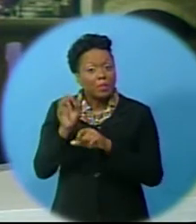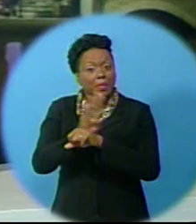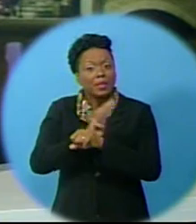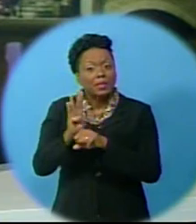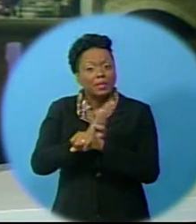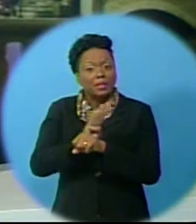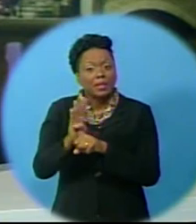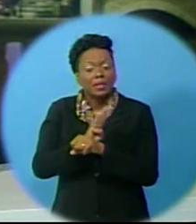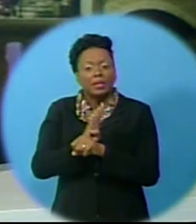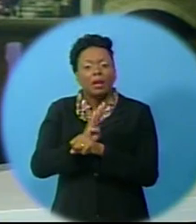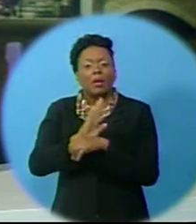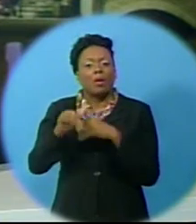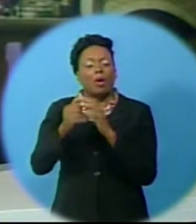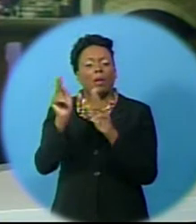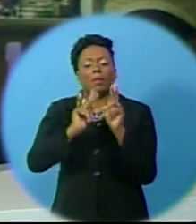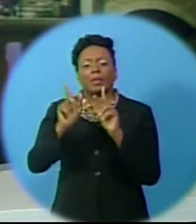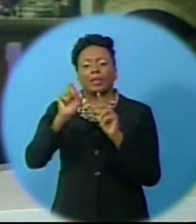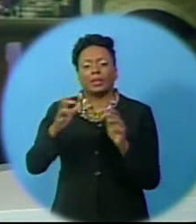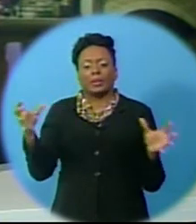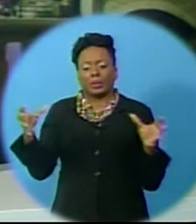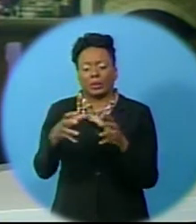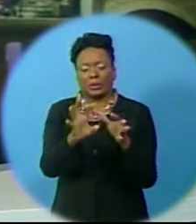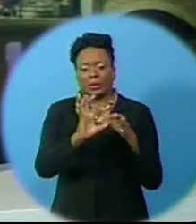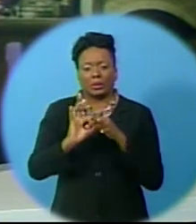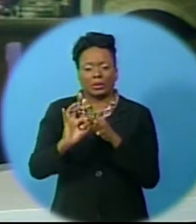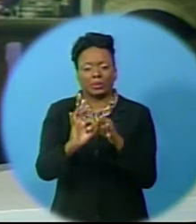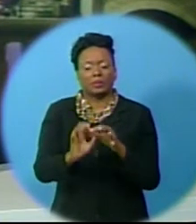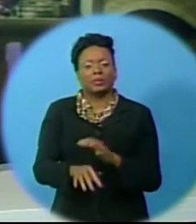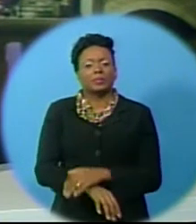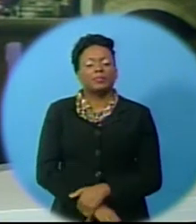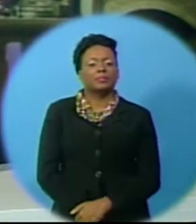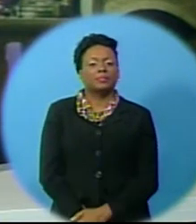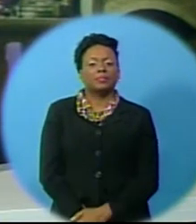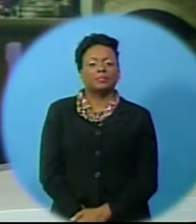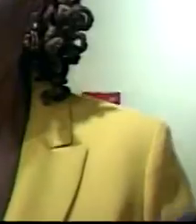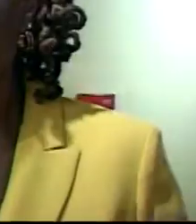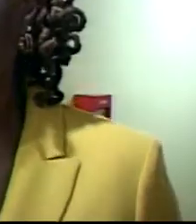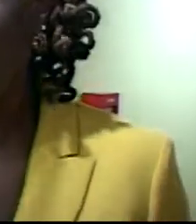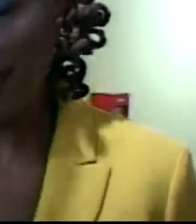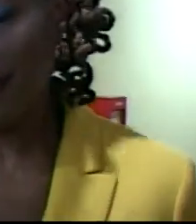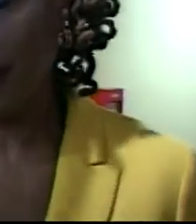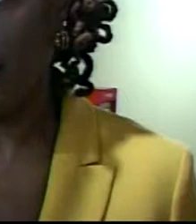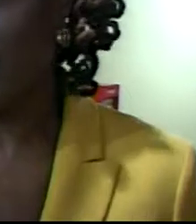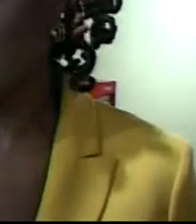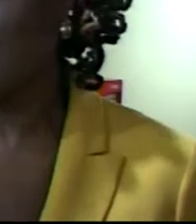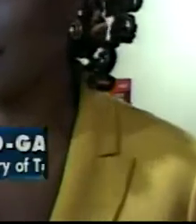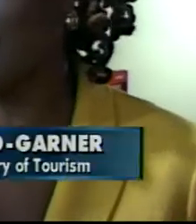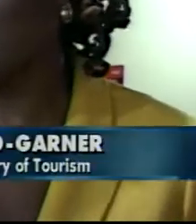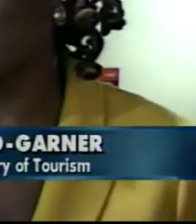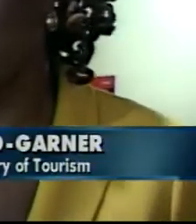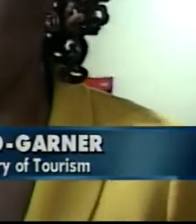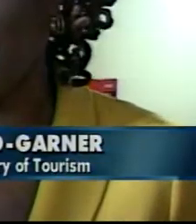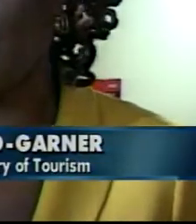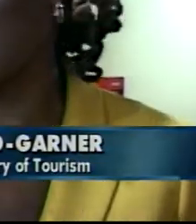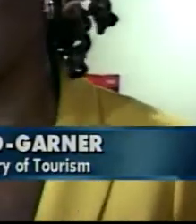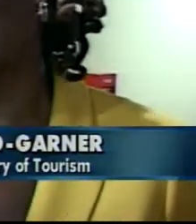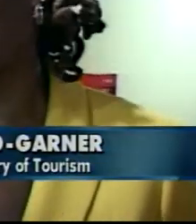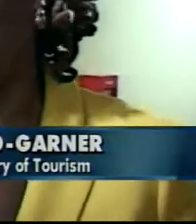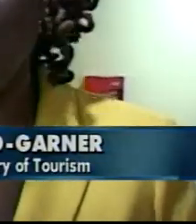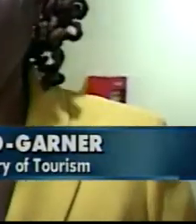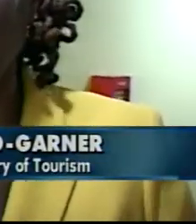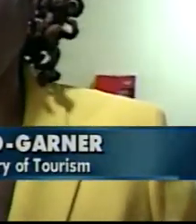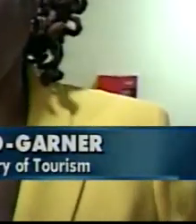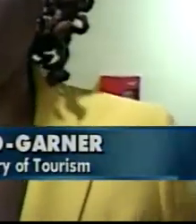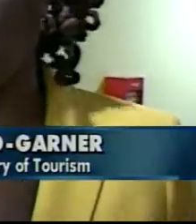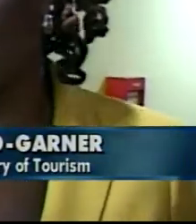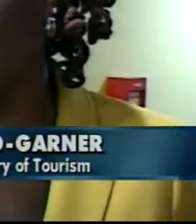business when 2 more cruise ships home port here at the end of the year. They already have their organizations, from what I understand, they've